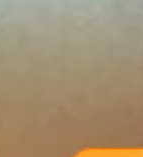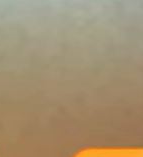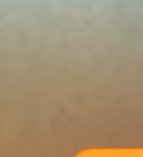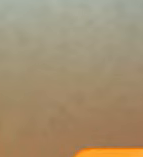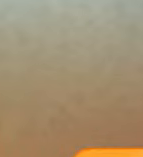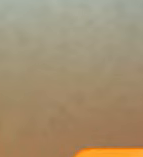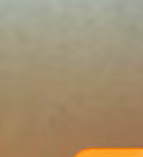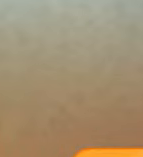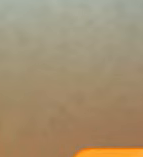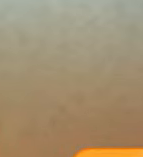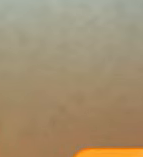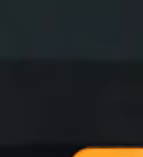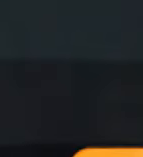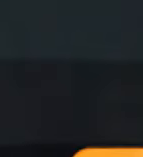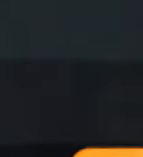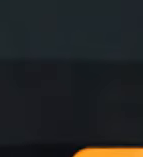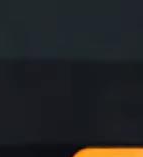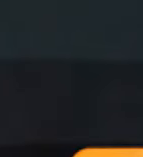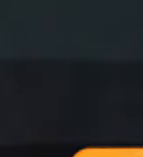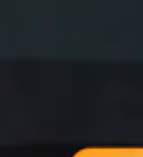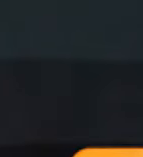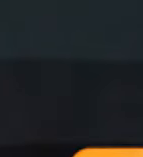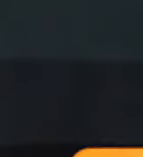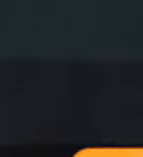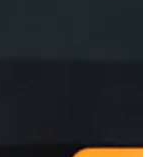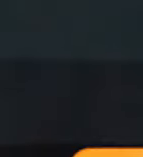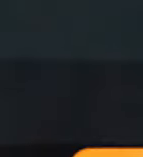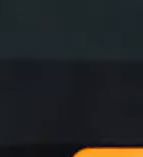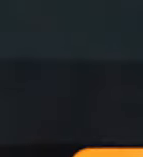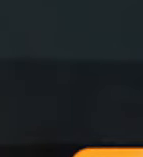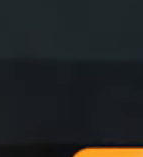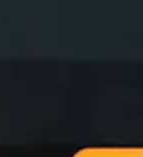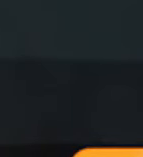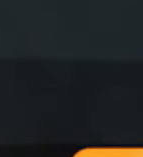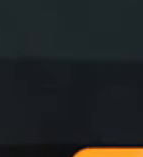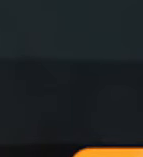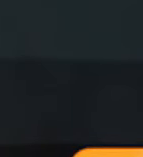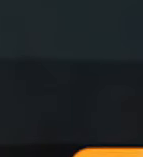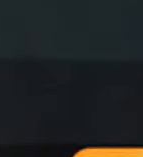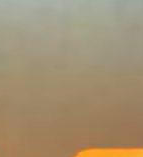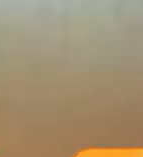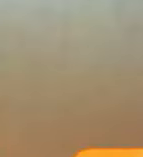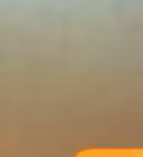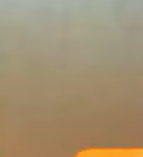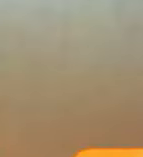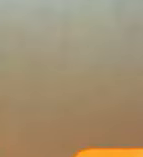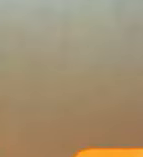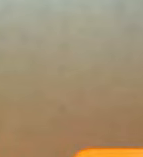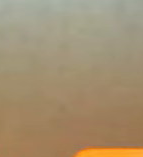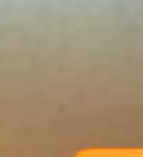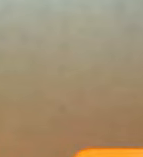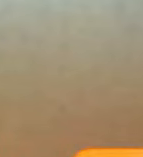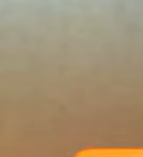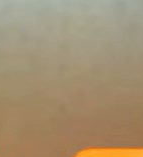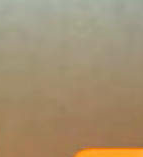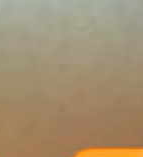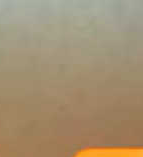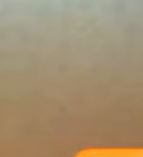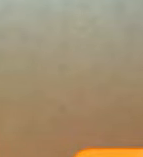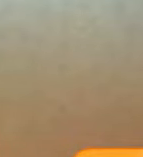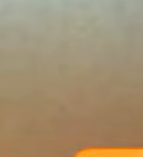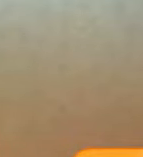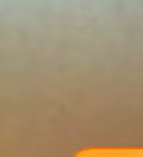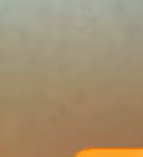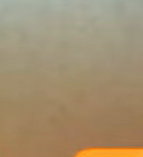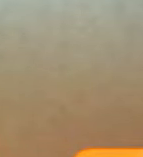works. The system that we are going to deploy... It's about the suppliers, about... The system that we are going to deploy, we have confidence in it. It is not a system that